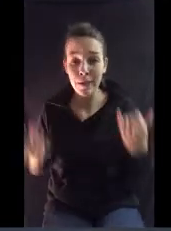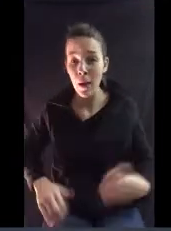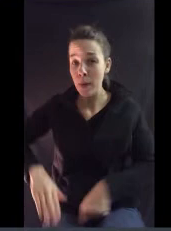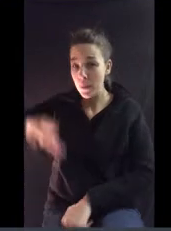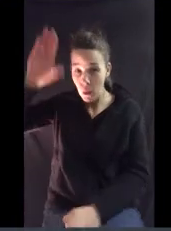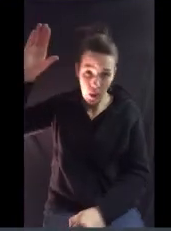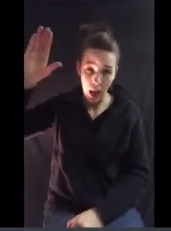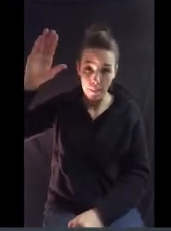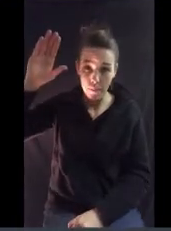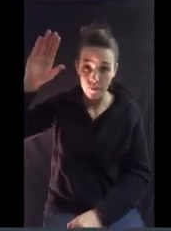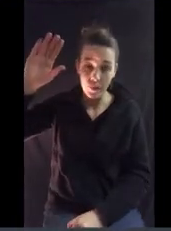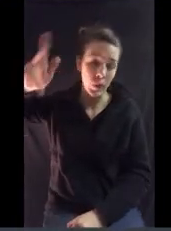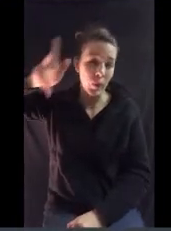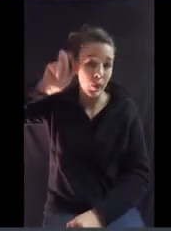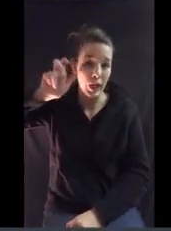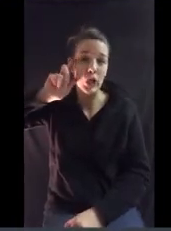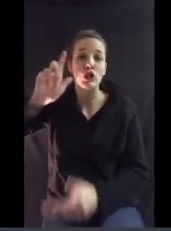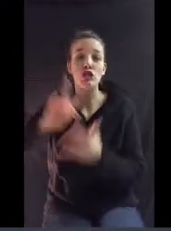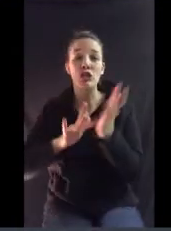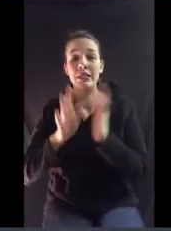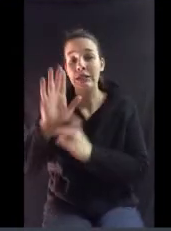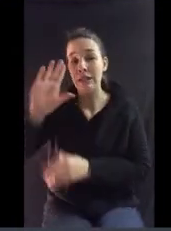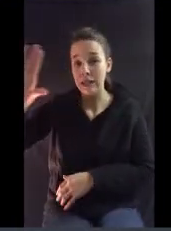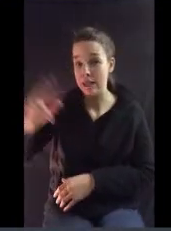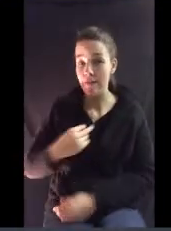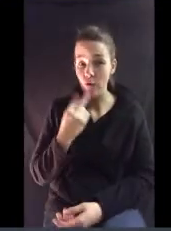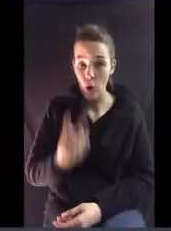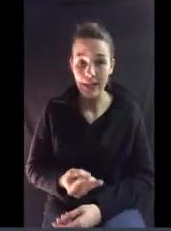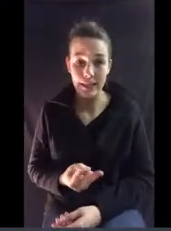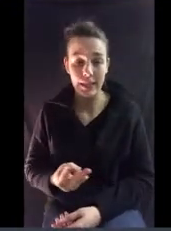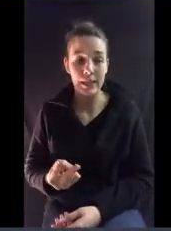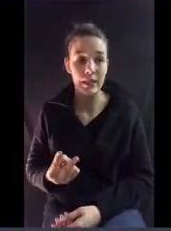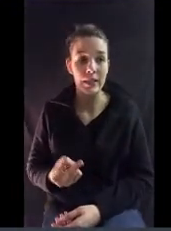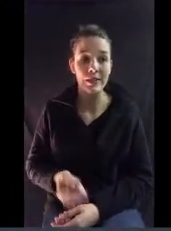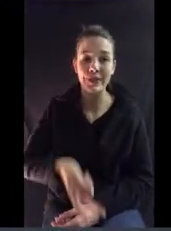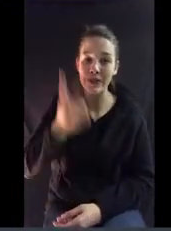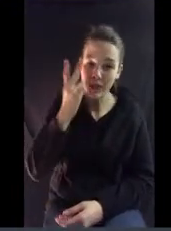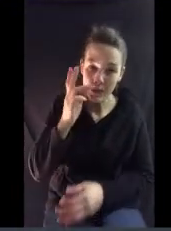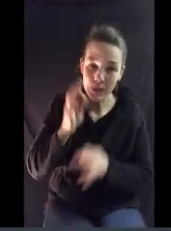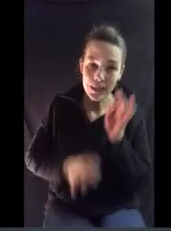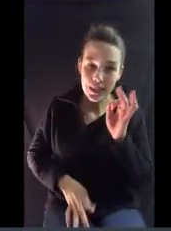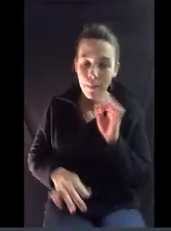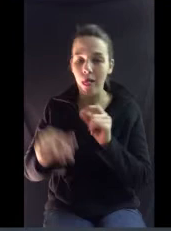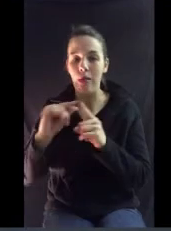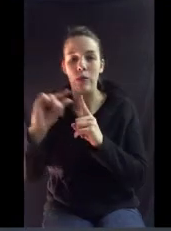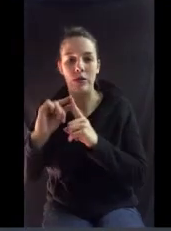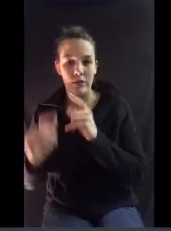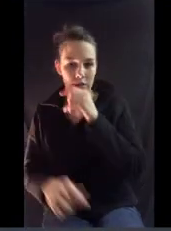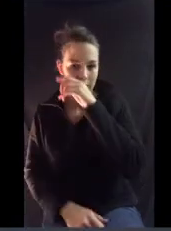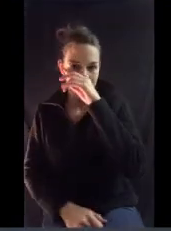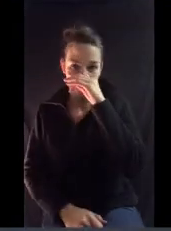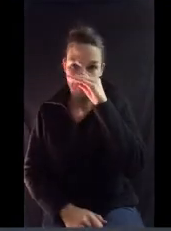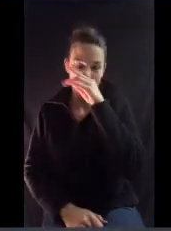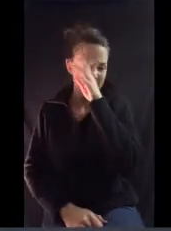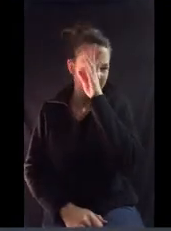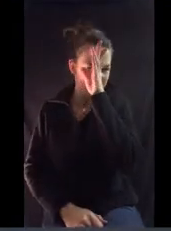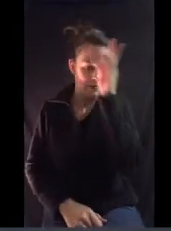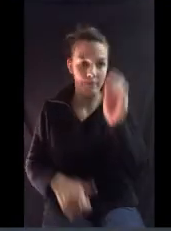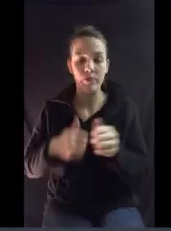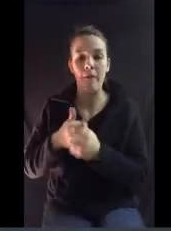baby Jesus now is all grown up, and we hear Jesus' voice, two simple